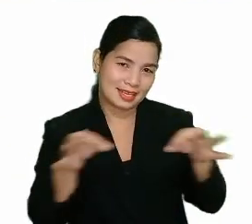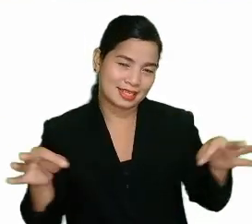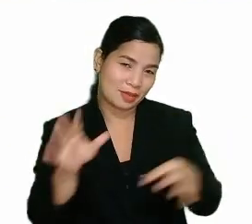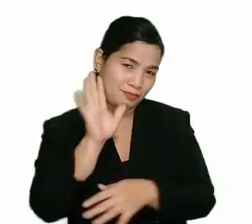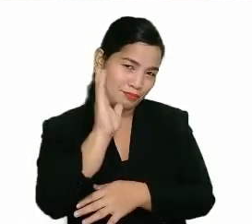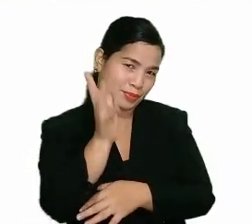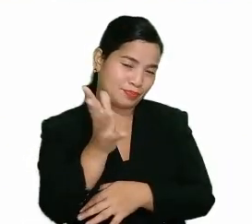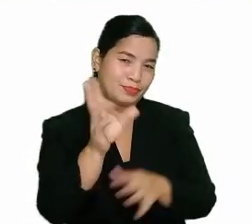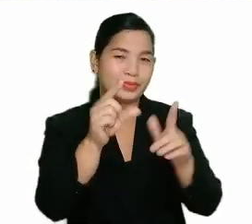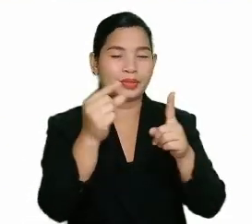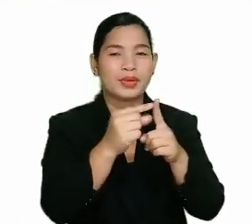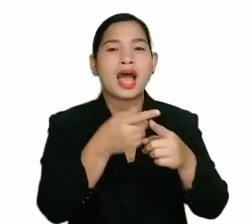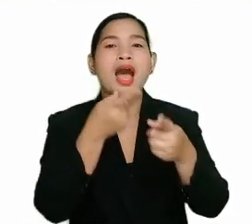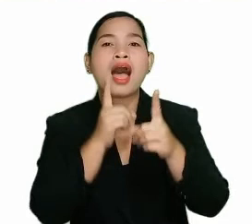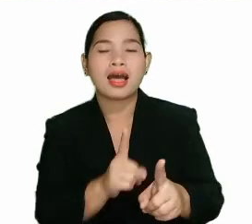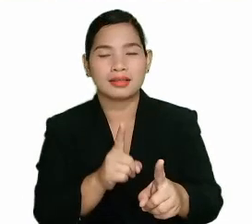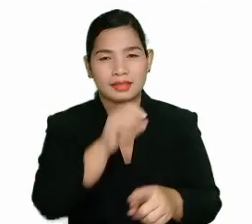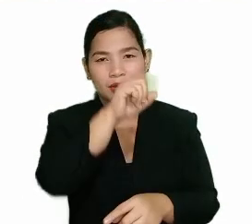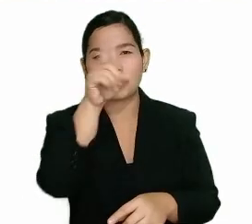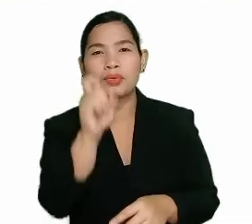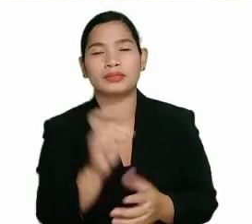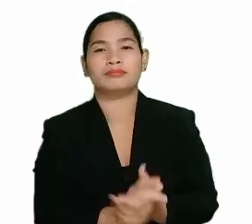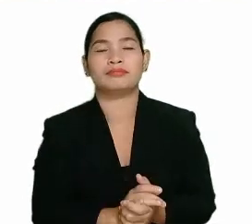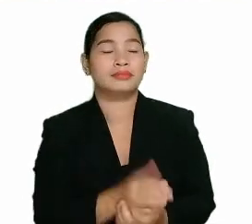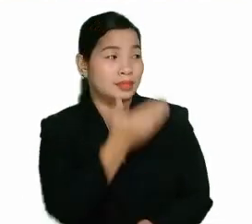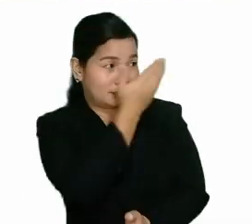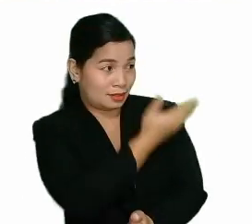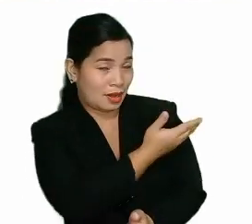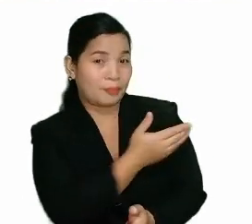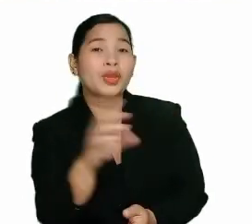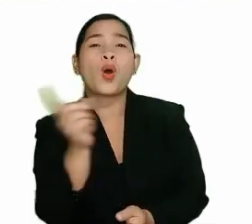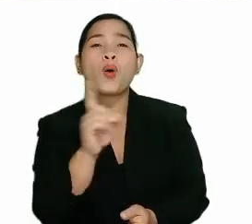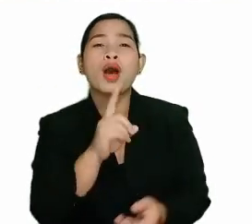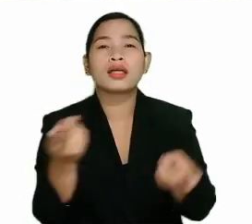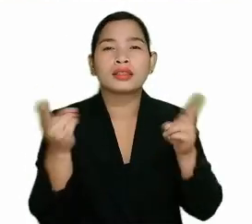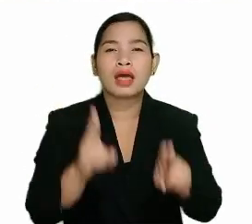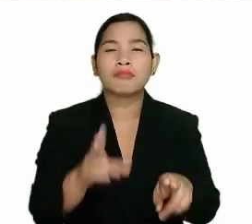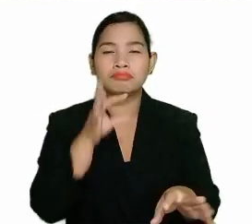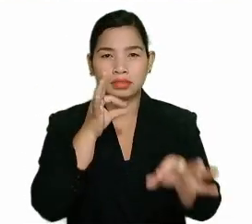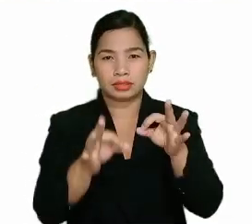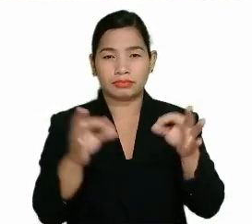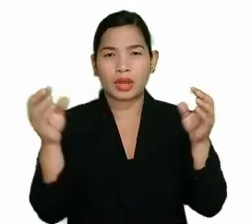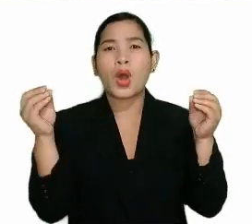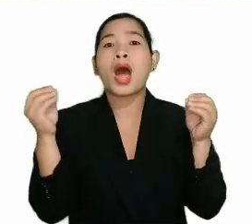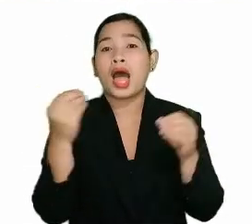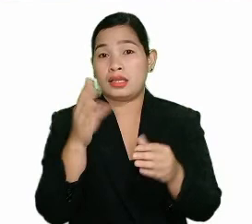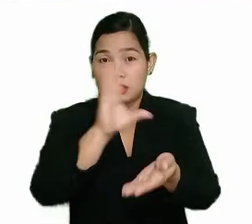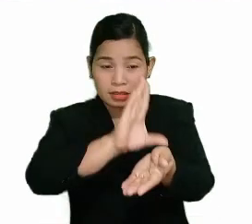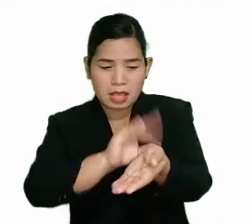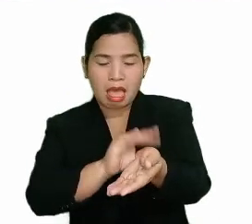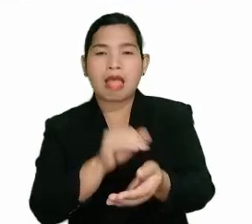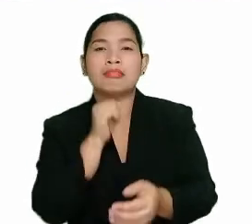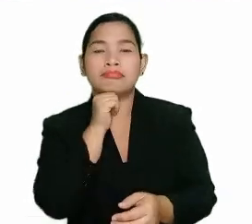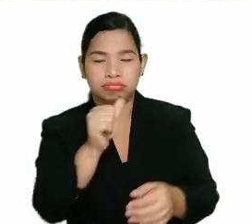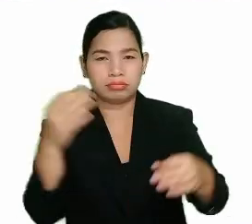50 words, answering the question. What will happen if most of the cell organelles do not